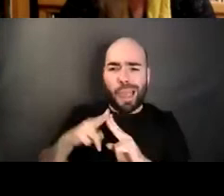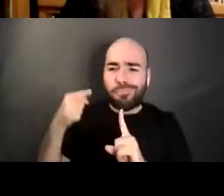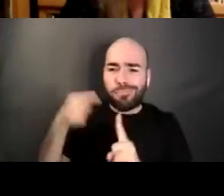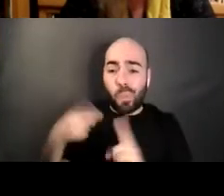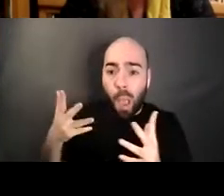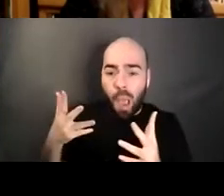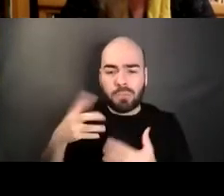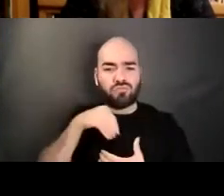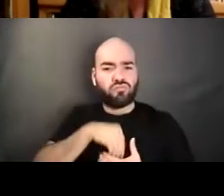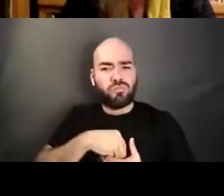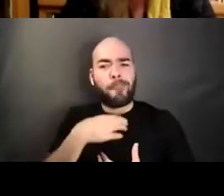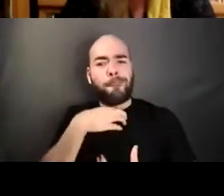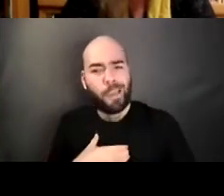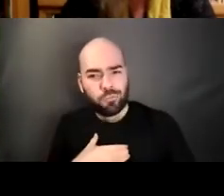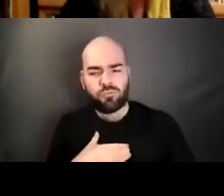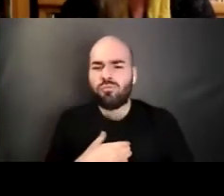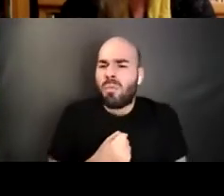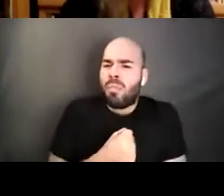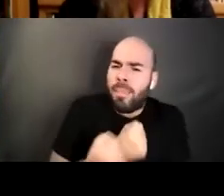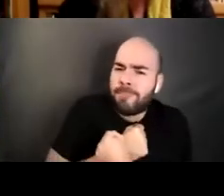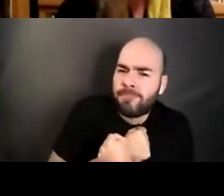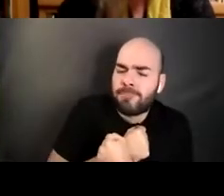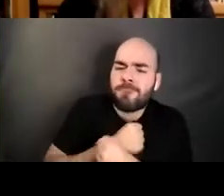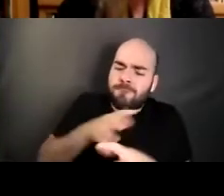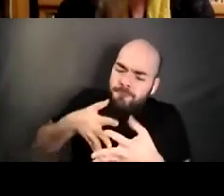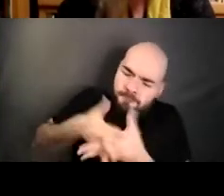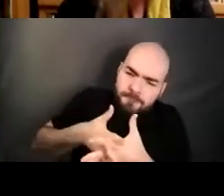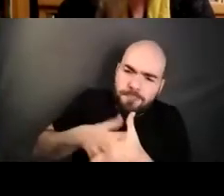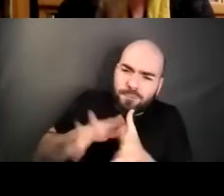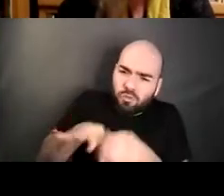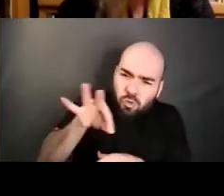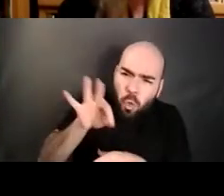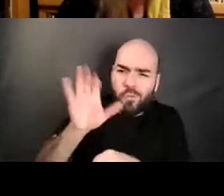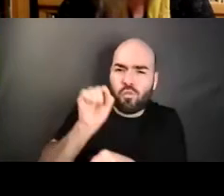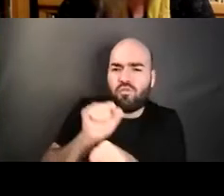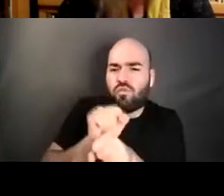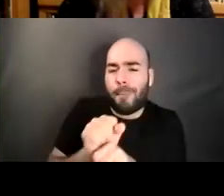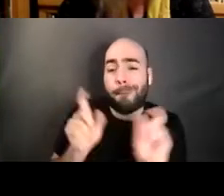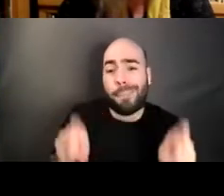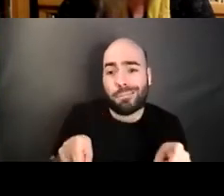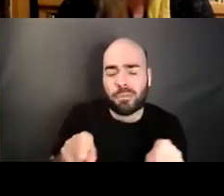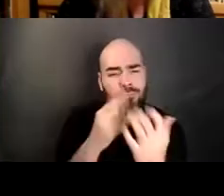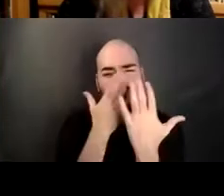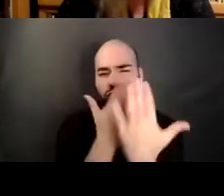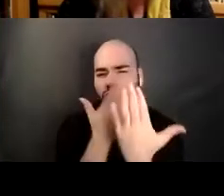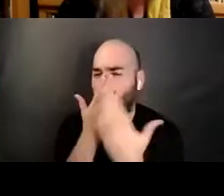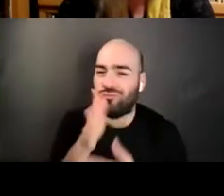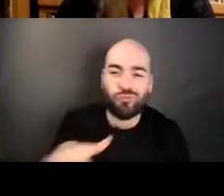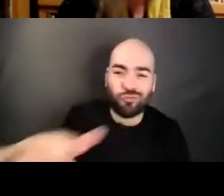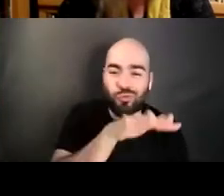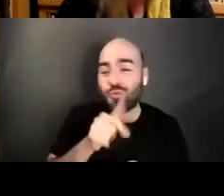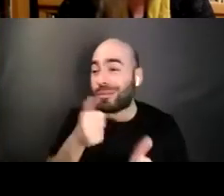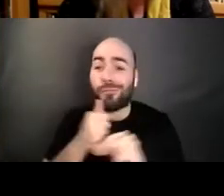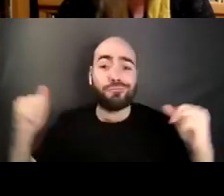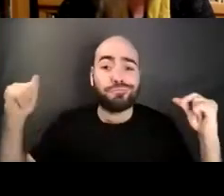the soul of your work. And so I want to, again, thank you all. I want to thank everyone who attended. I want to